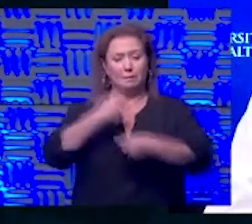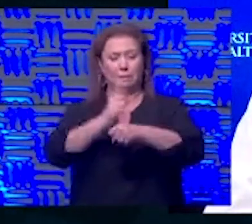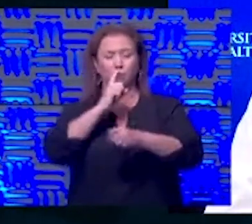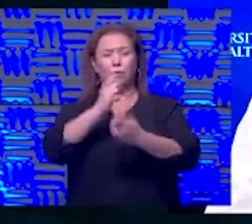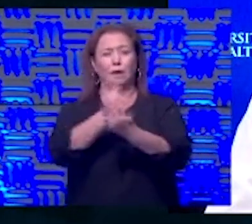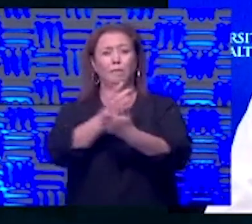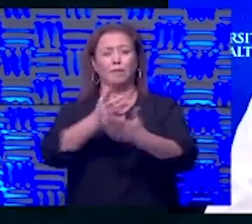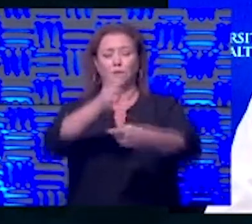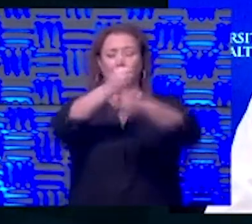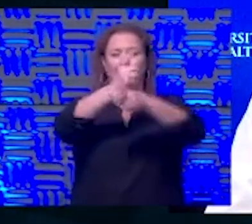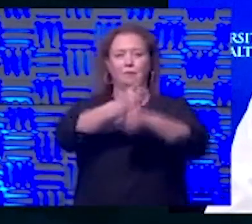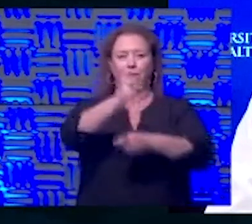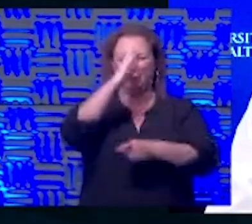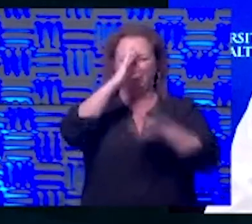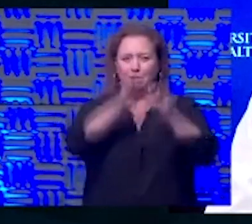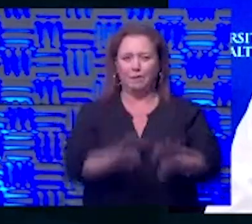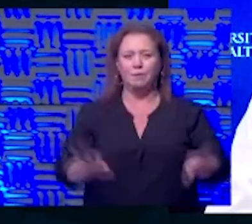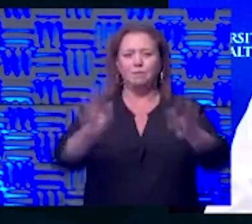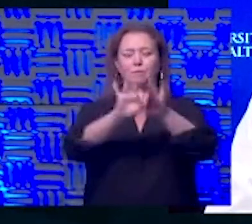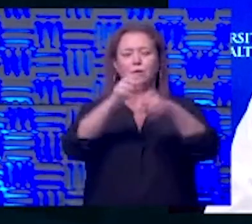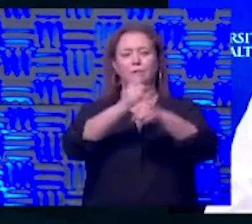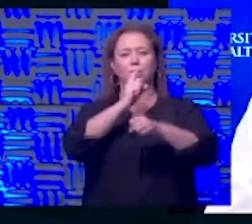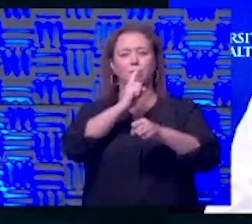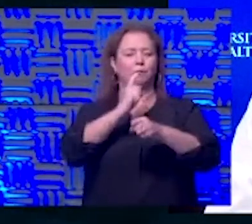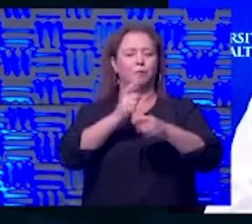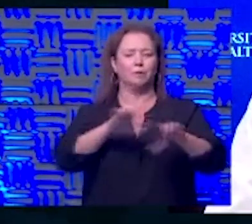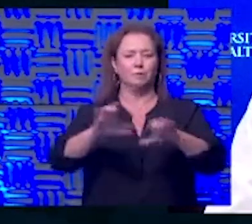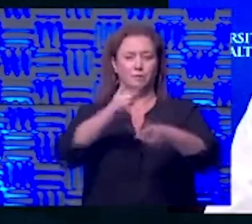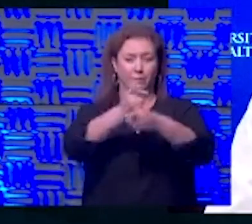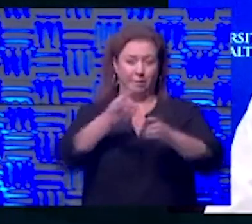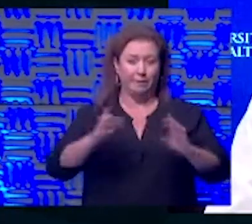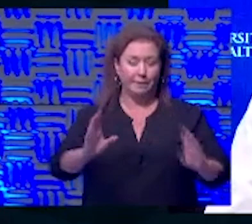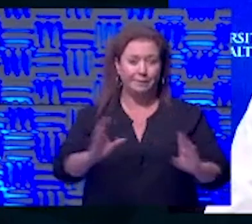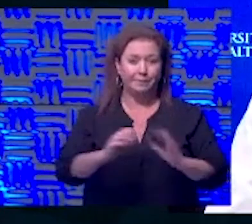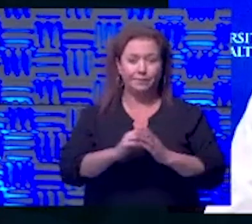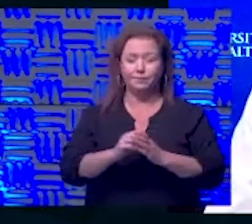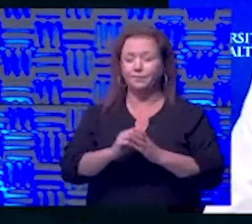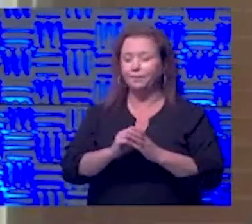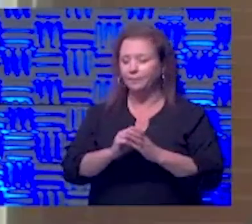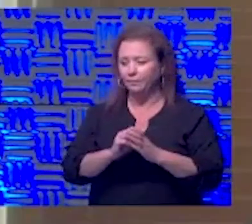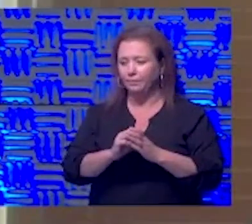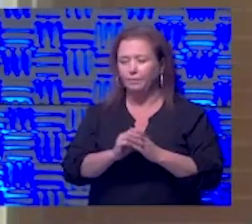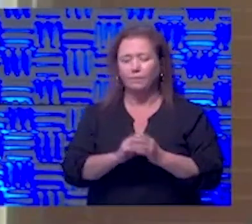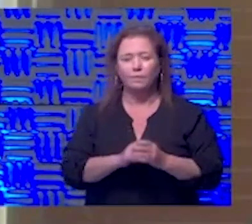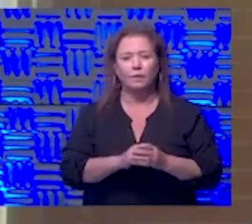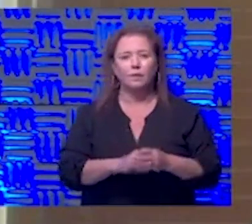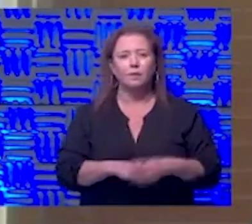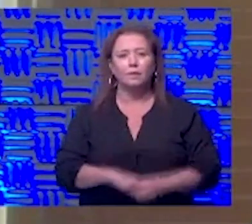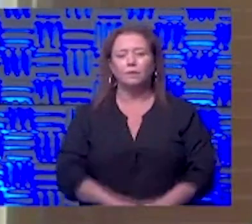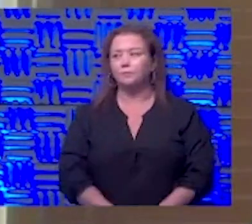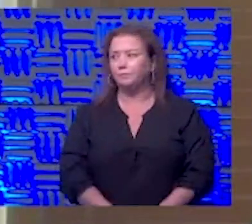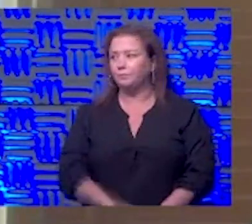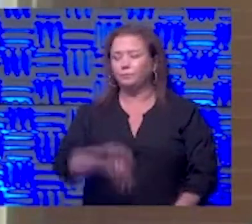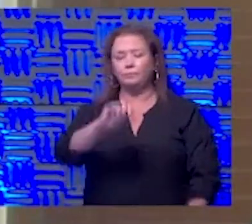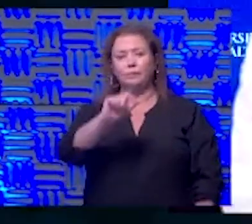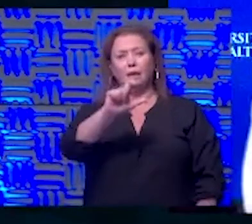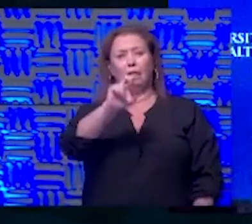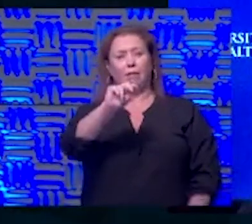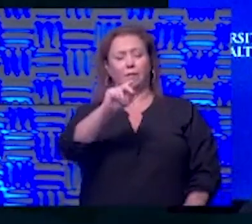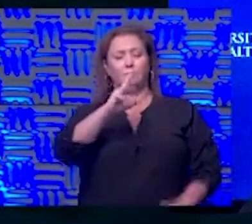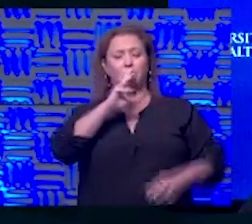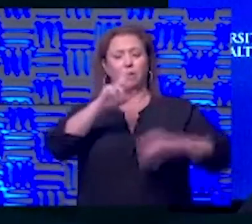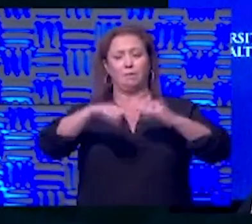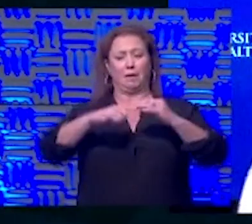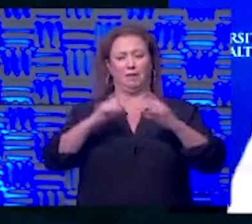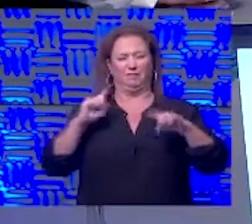and I know that you'll be instrumental in making sure it does get done right. Alan, talk to us a little bit of controversy lately